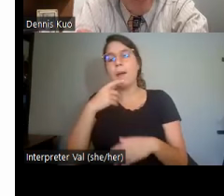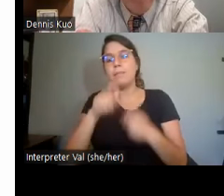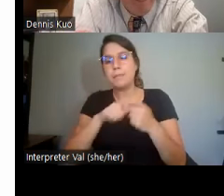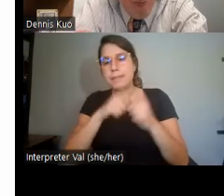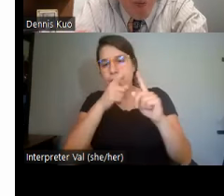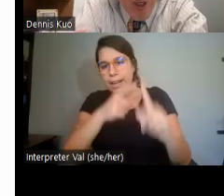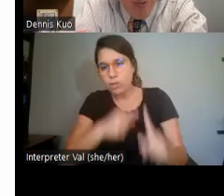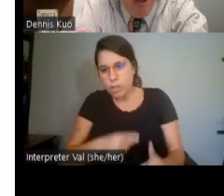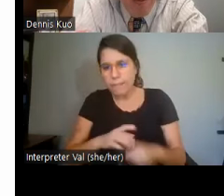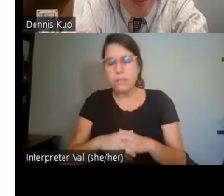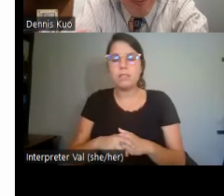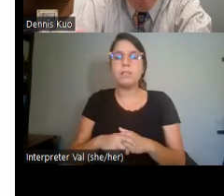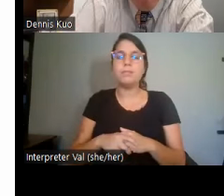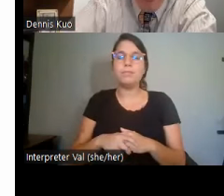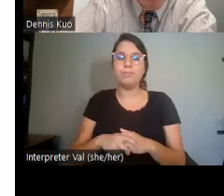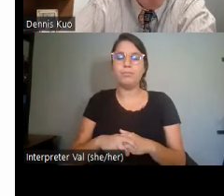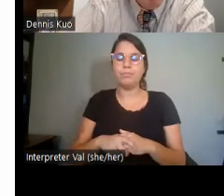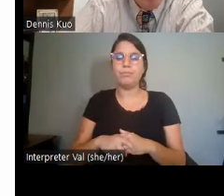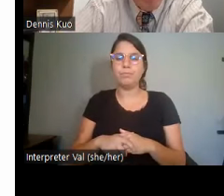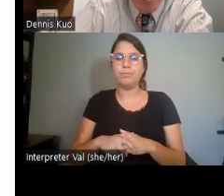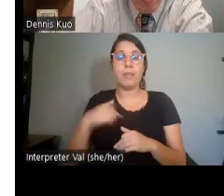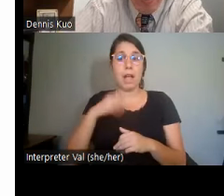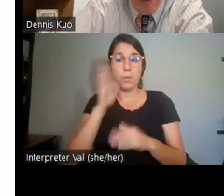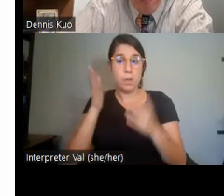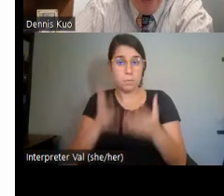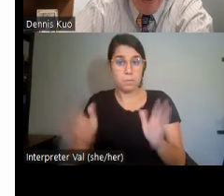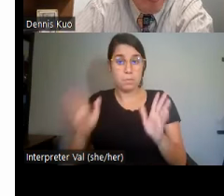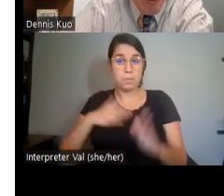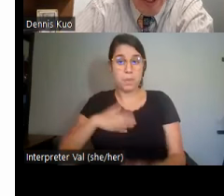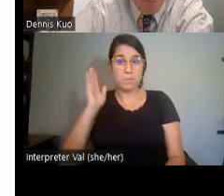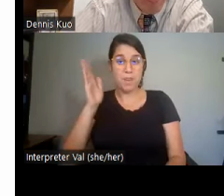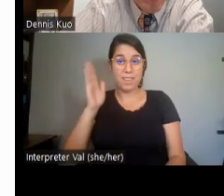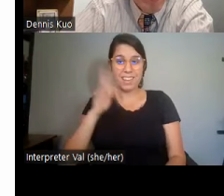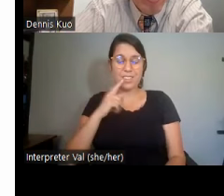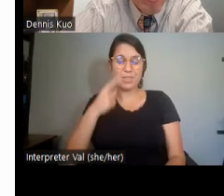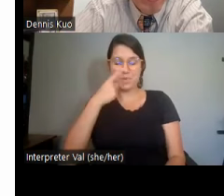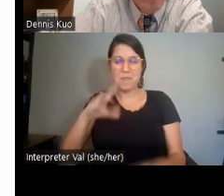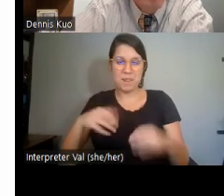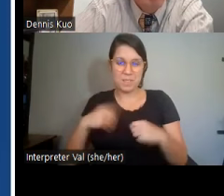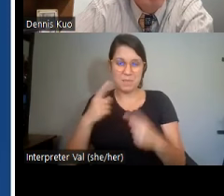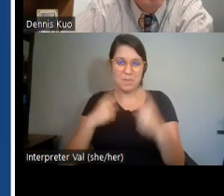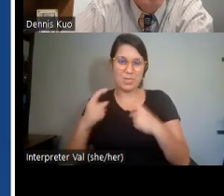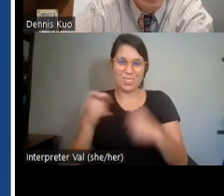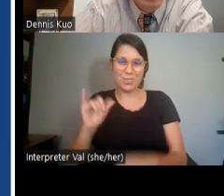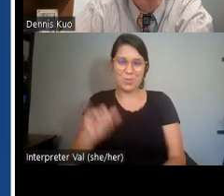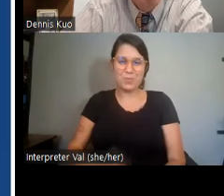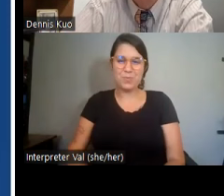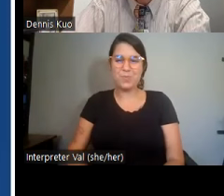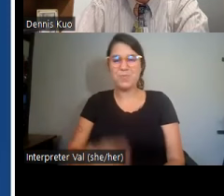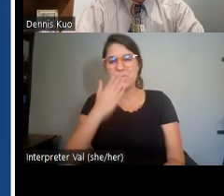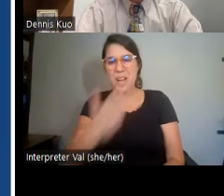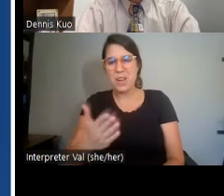I will end the presentation, and then I will be happy to take questions. Thank